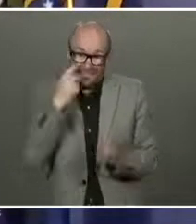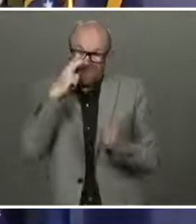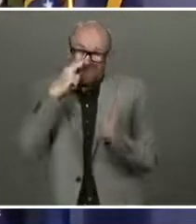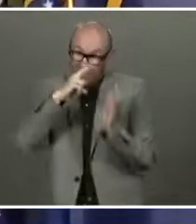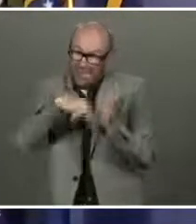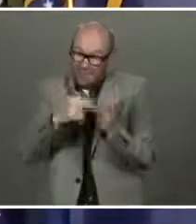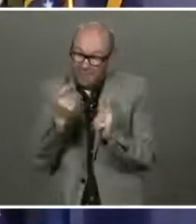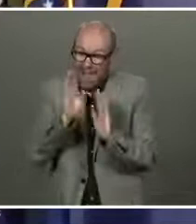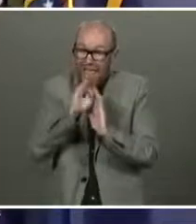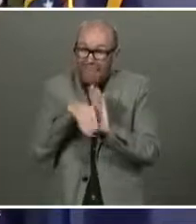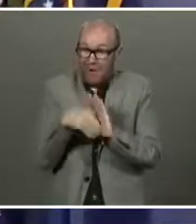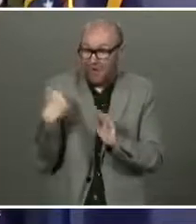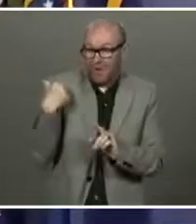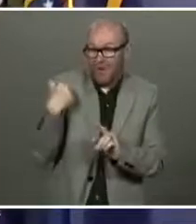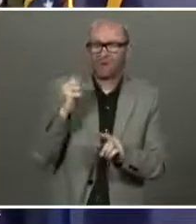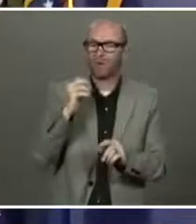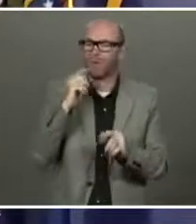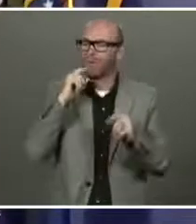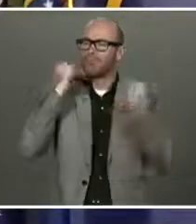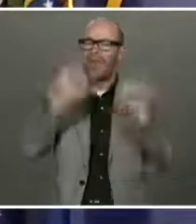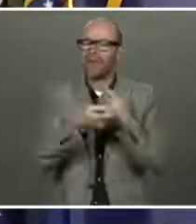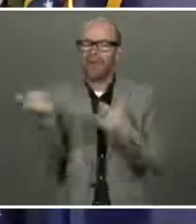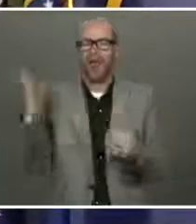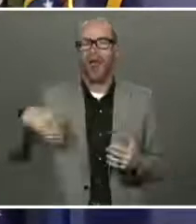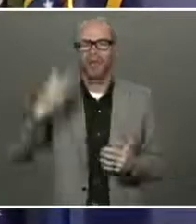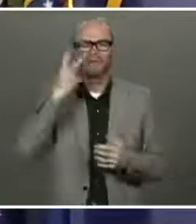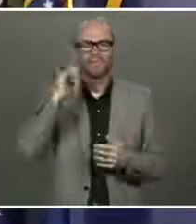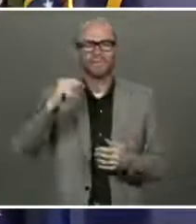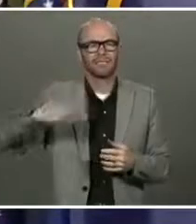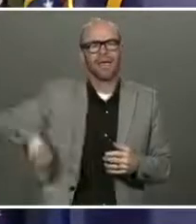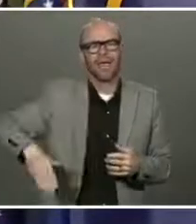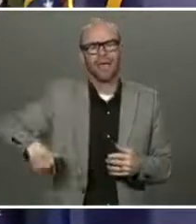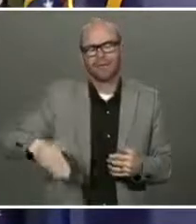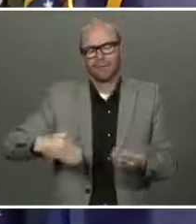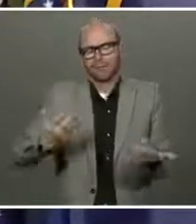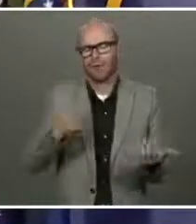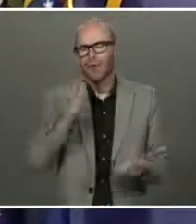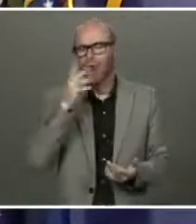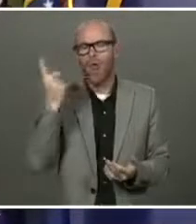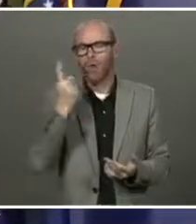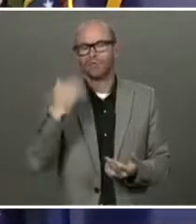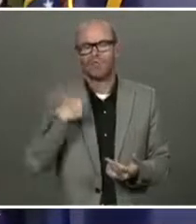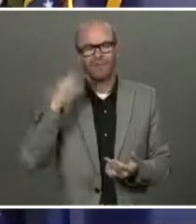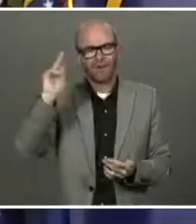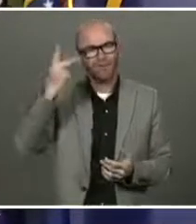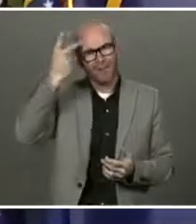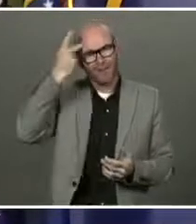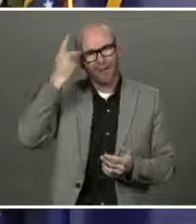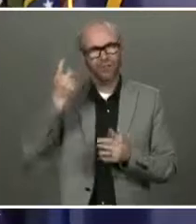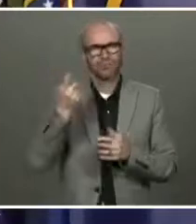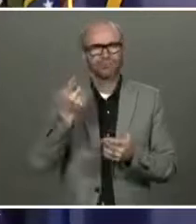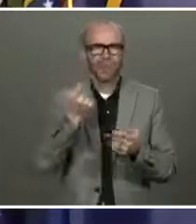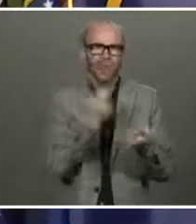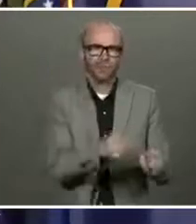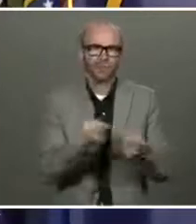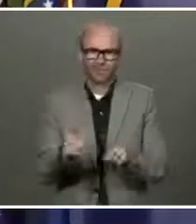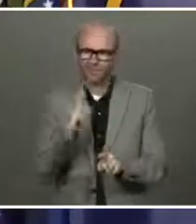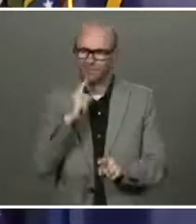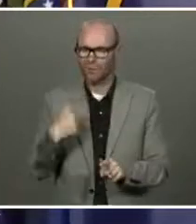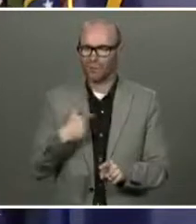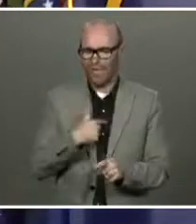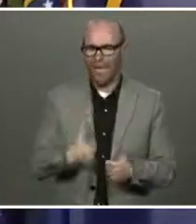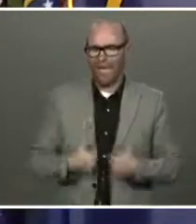hour before this started, so there's always political consequences. We live in a really stupid